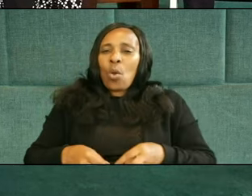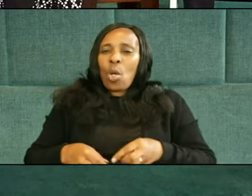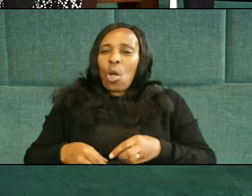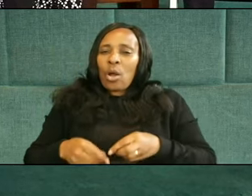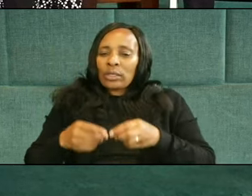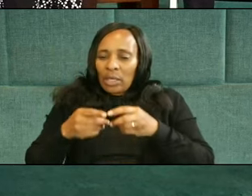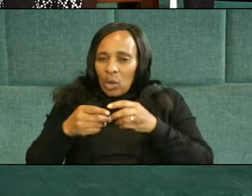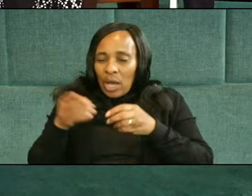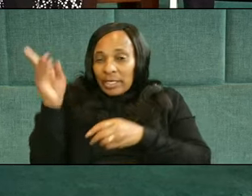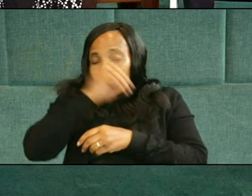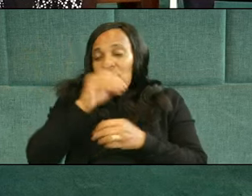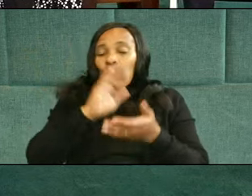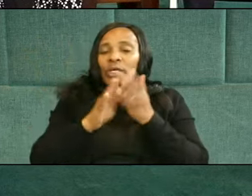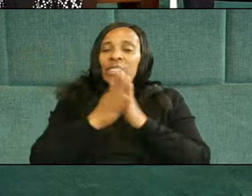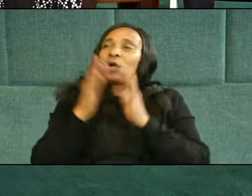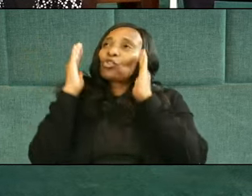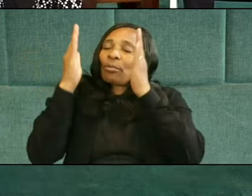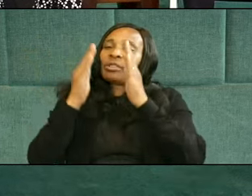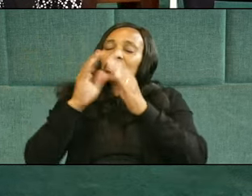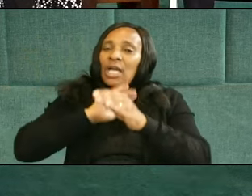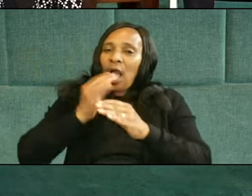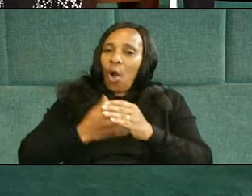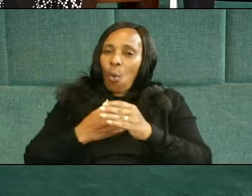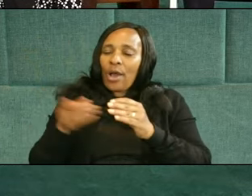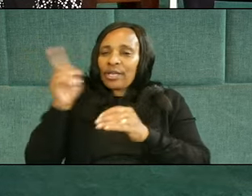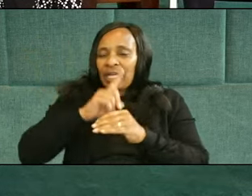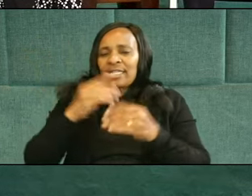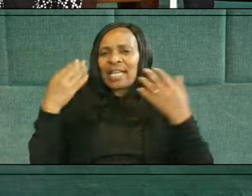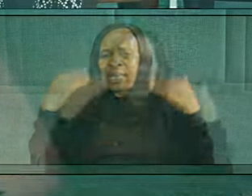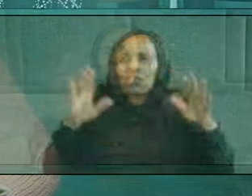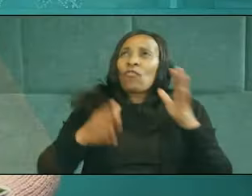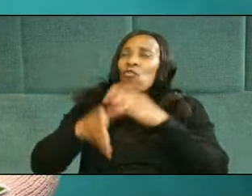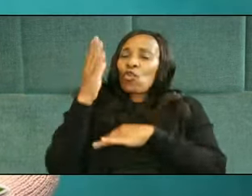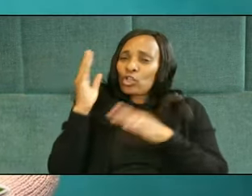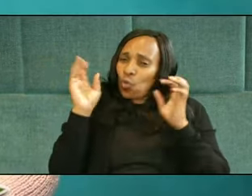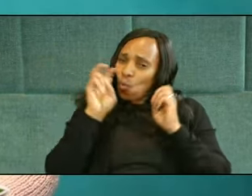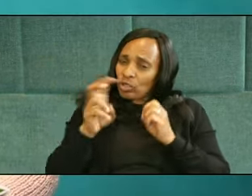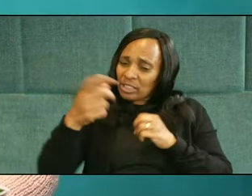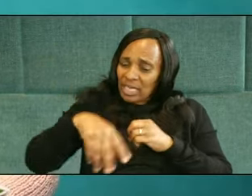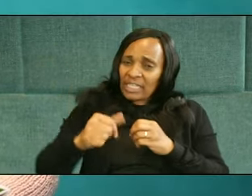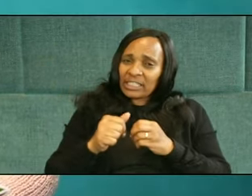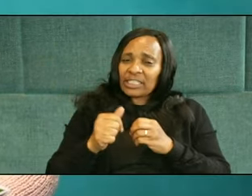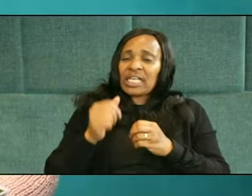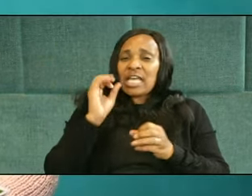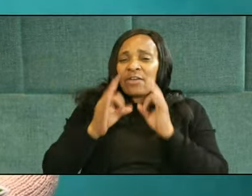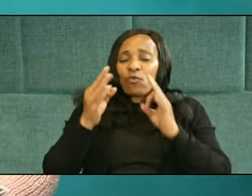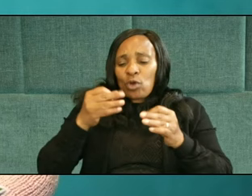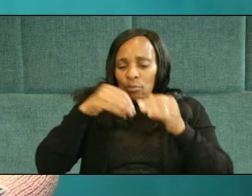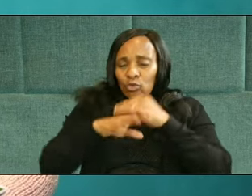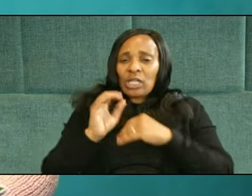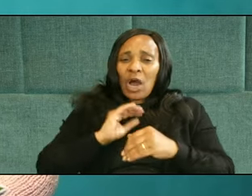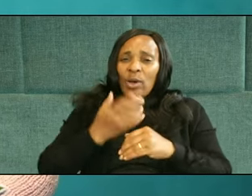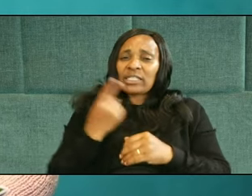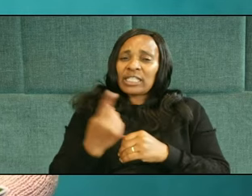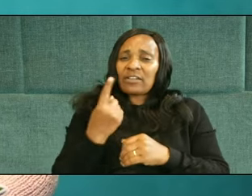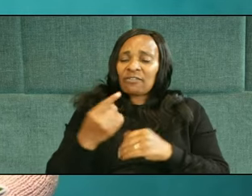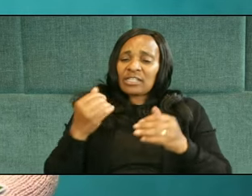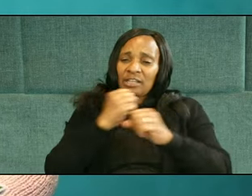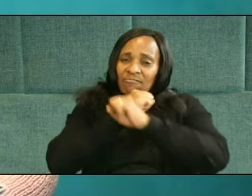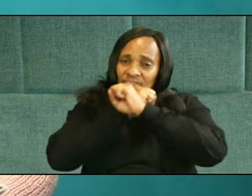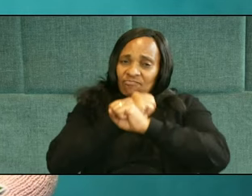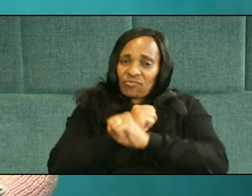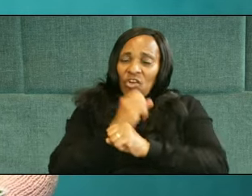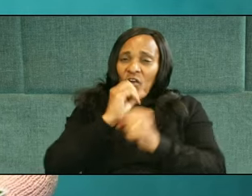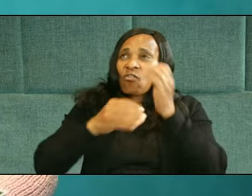Father. His angels are appointed to watch over us, and if we put ourselves under the guardianship, then in every time of